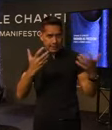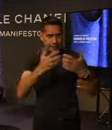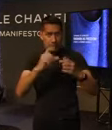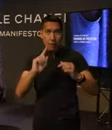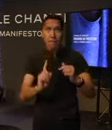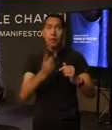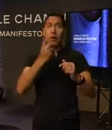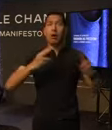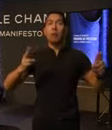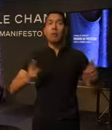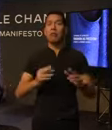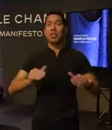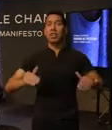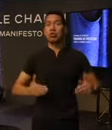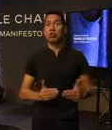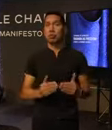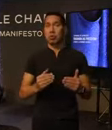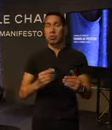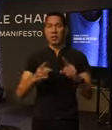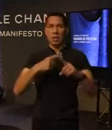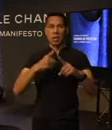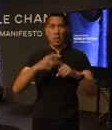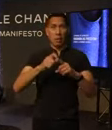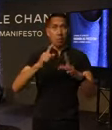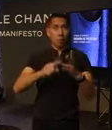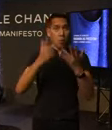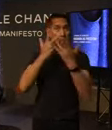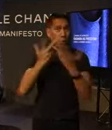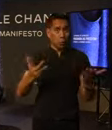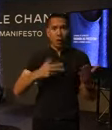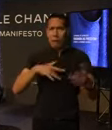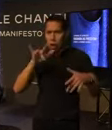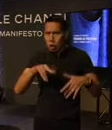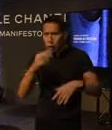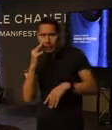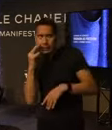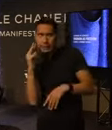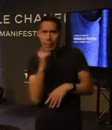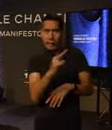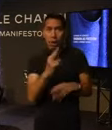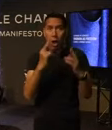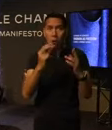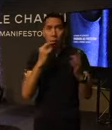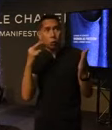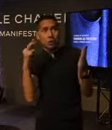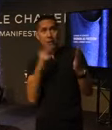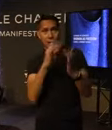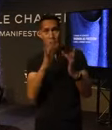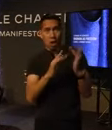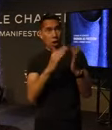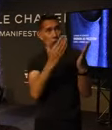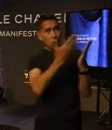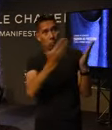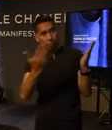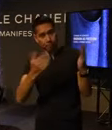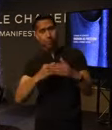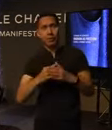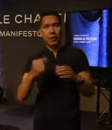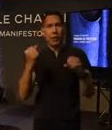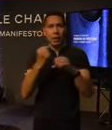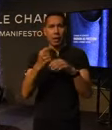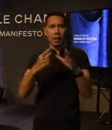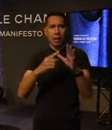brief introduction to the exhibition, which if you haven't already seen, I hope you'll see today. Gabrielle Chanel